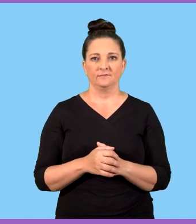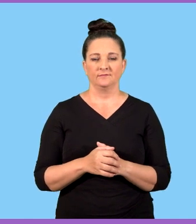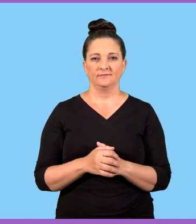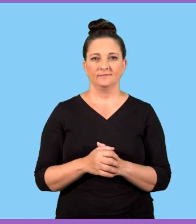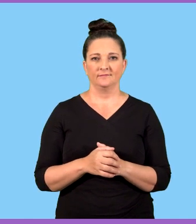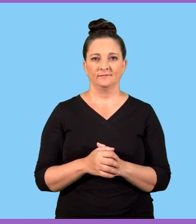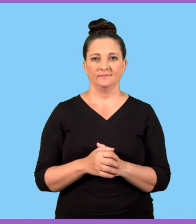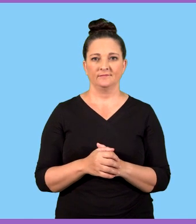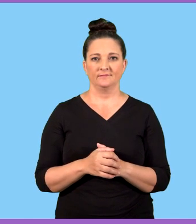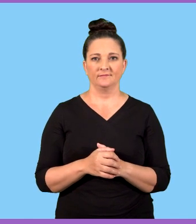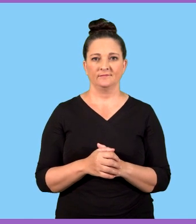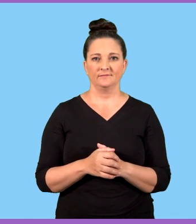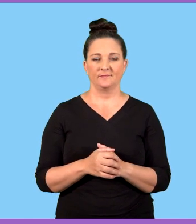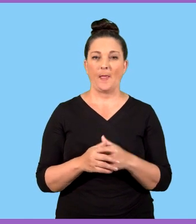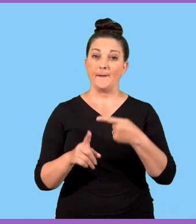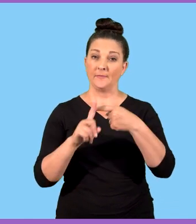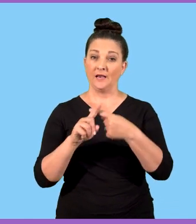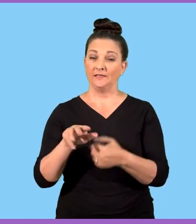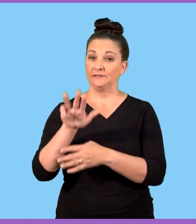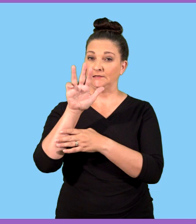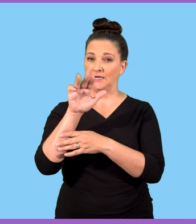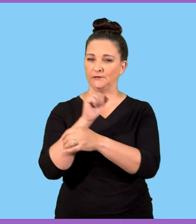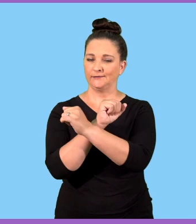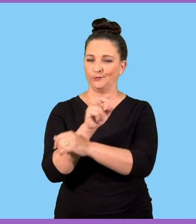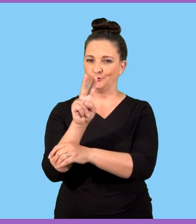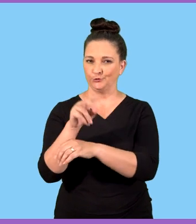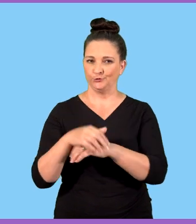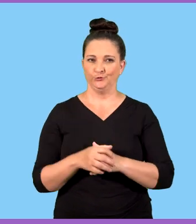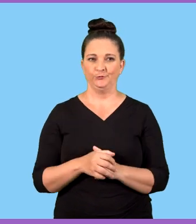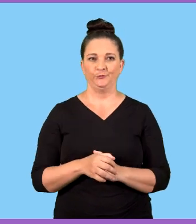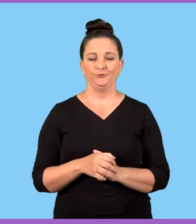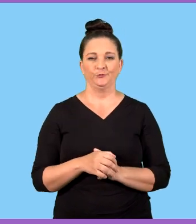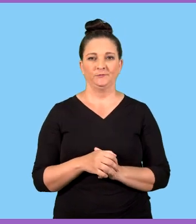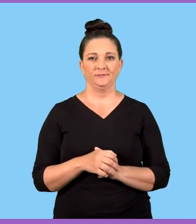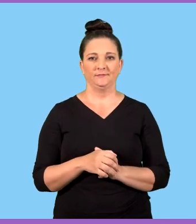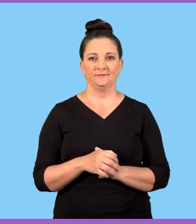8 times 1 plus 9 times 2.